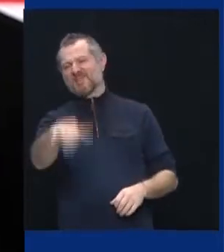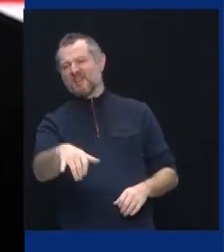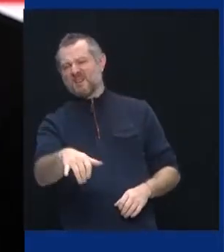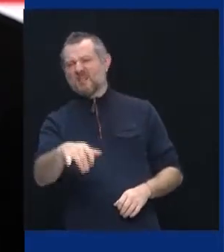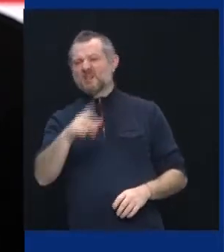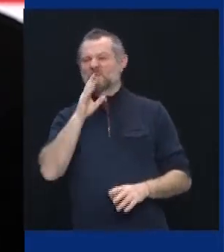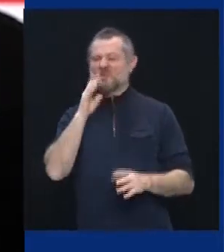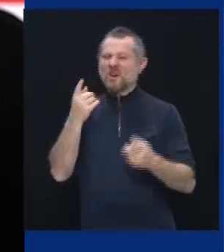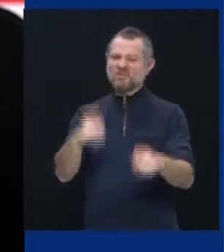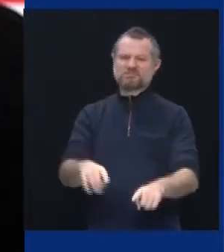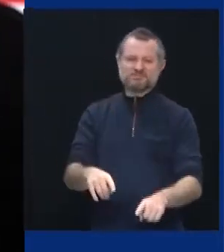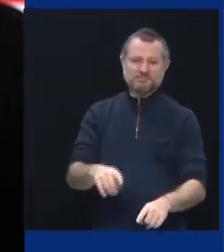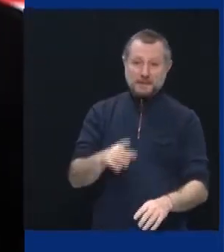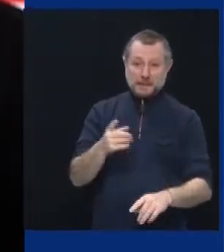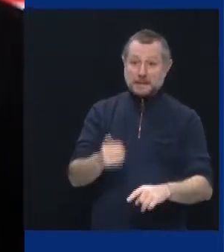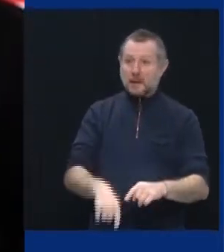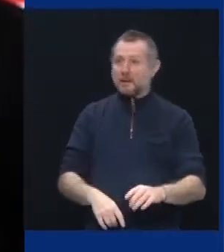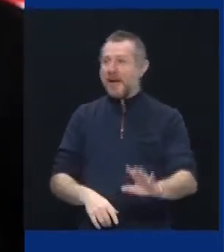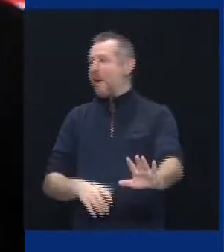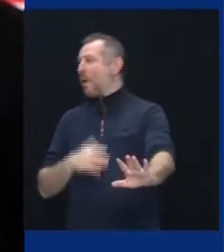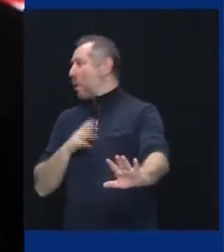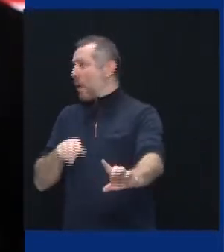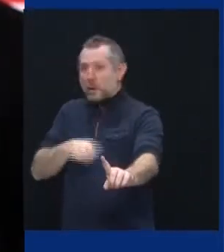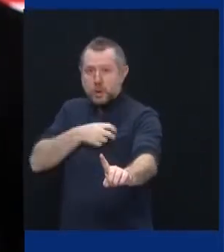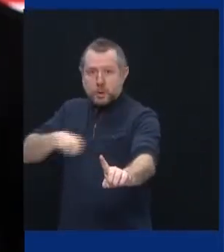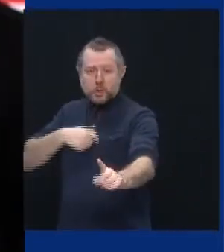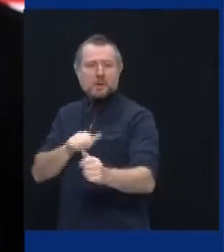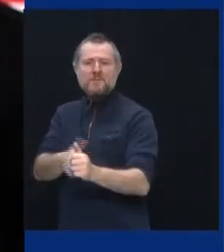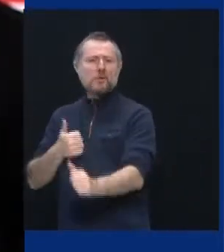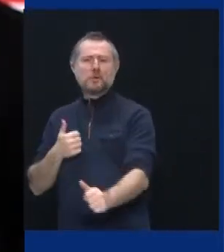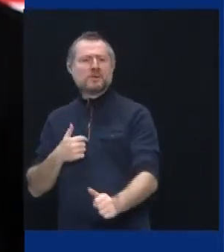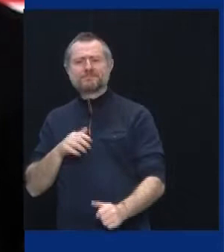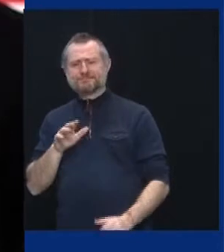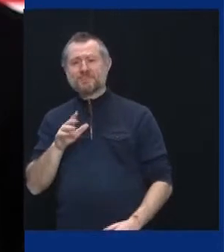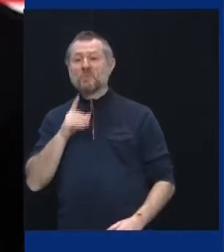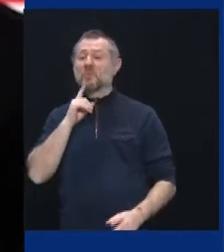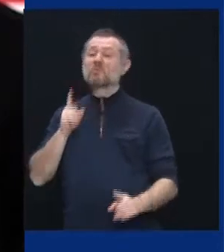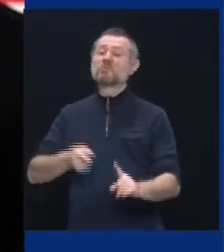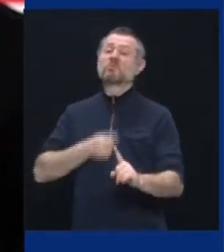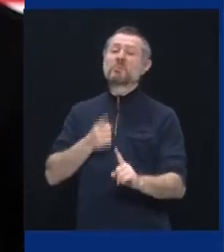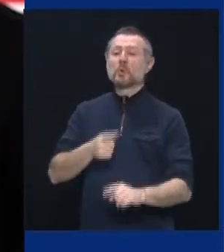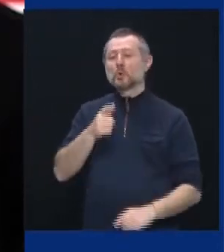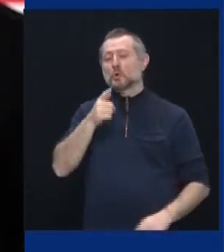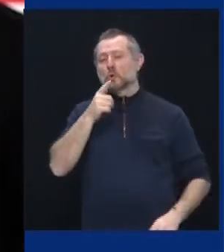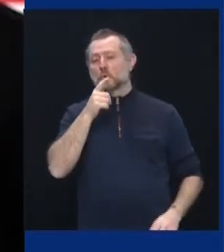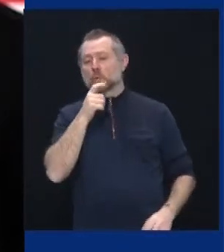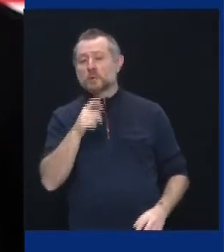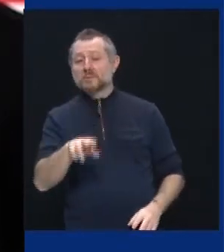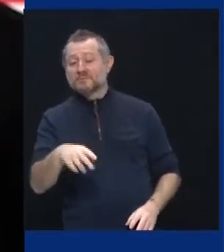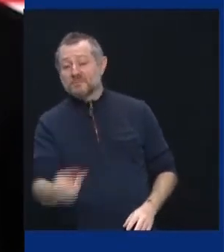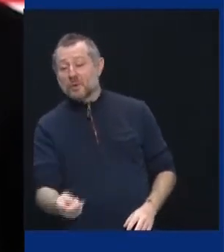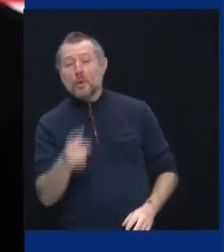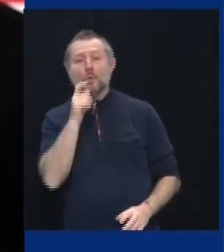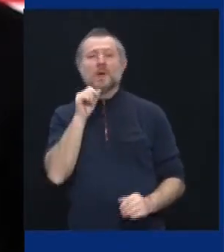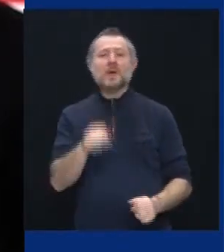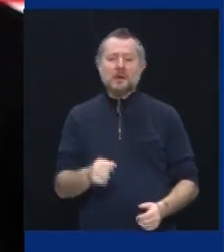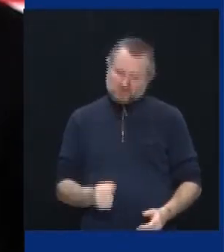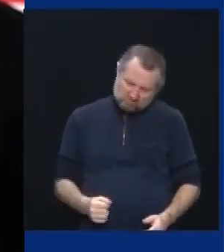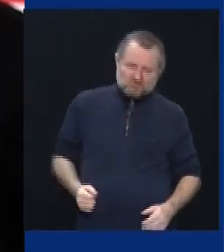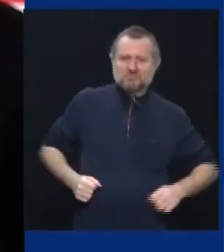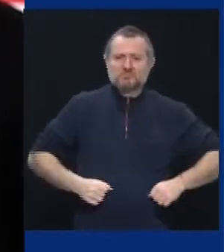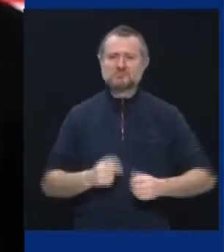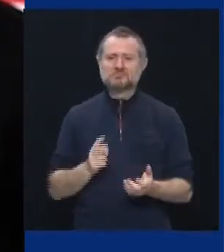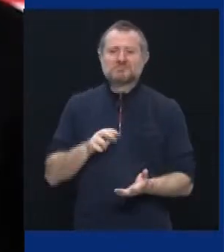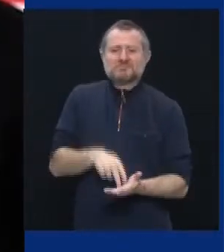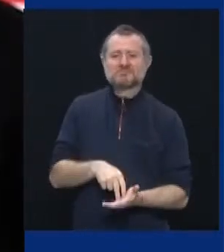is inevitable. The question in life is who gets up, and who gets up stronger, and who gets up smarter, and